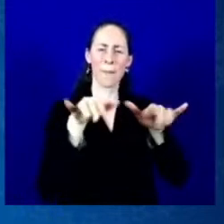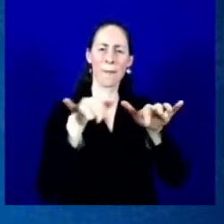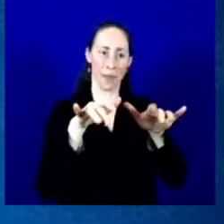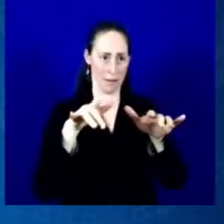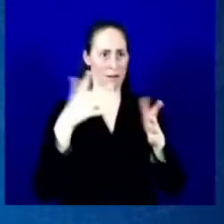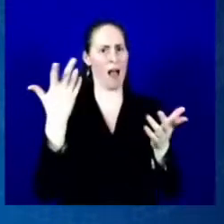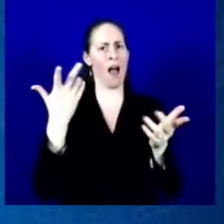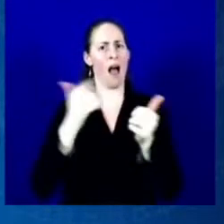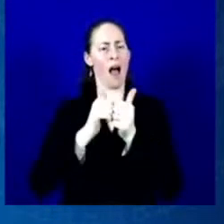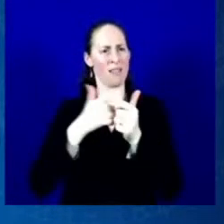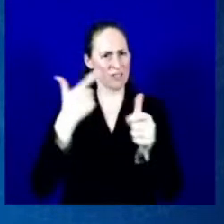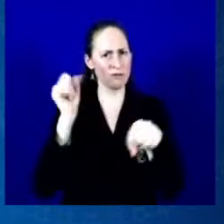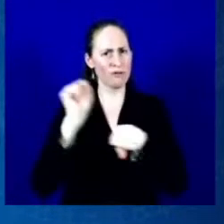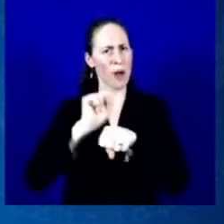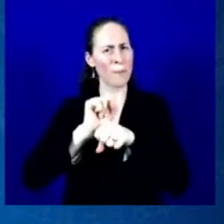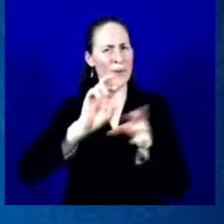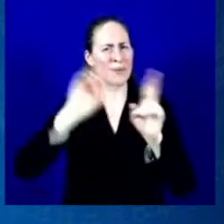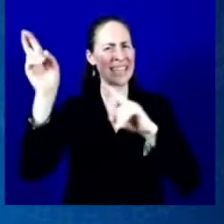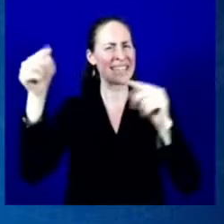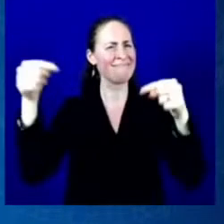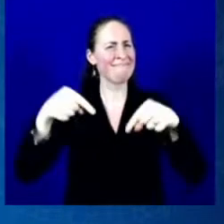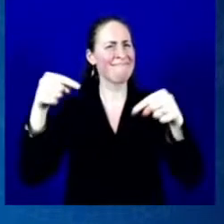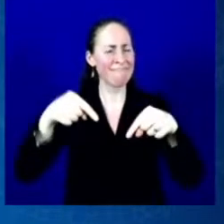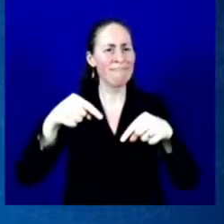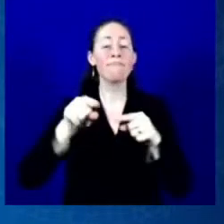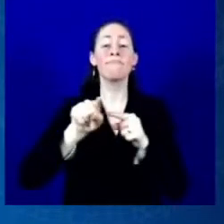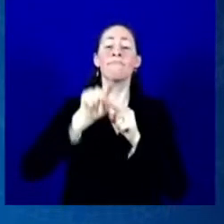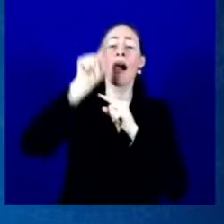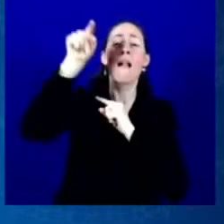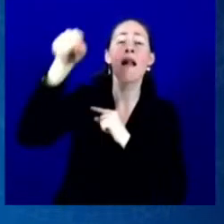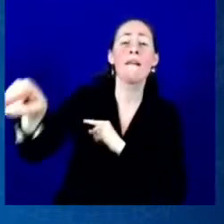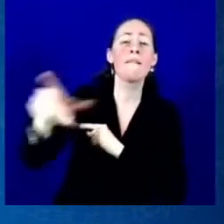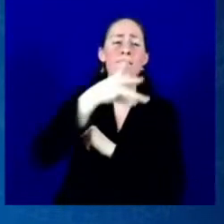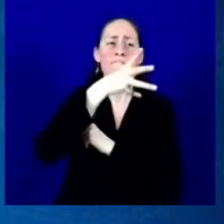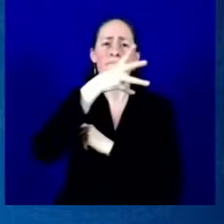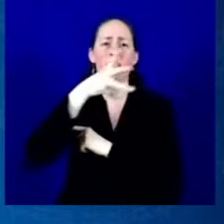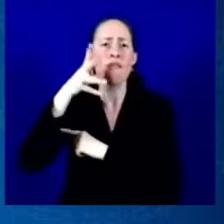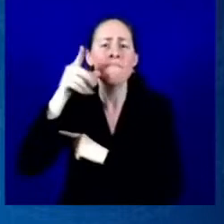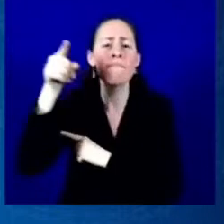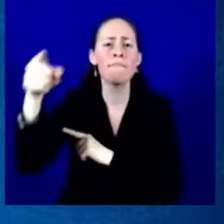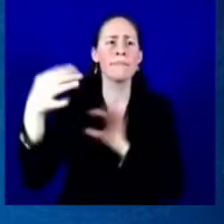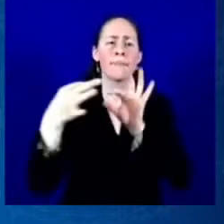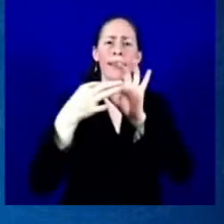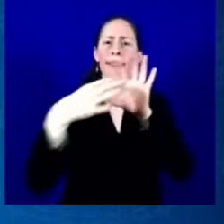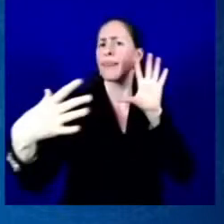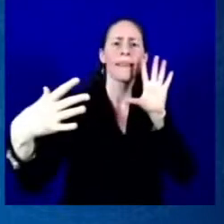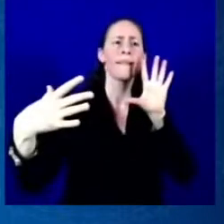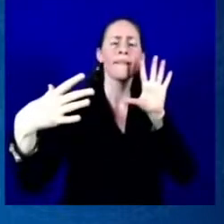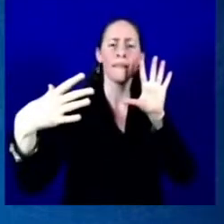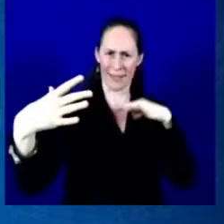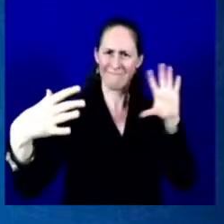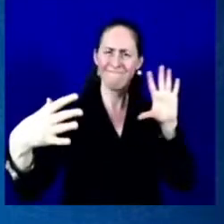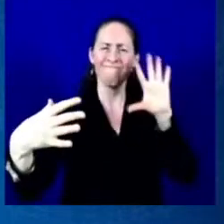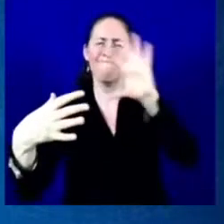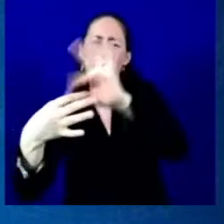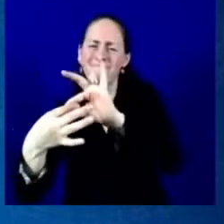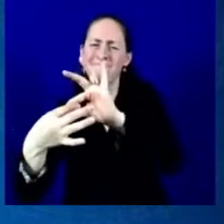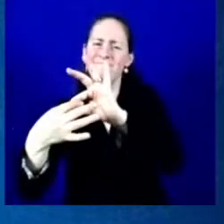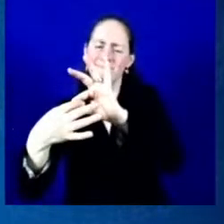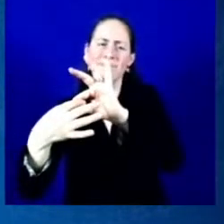that still doesn't have it. This is going to help our kids and our businesses succeed in the 21st century